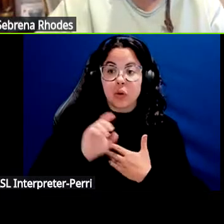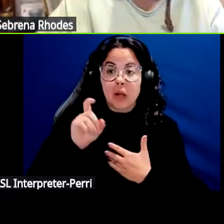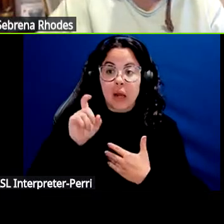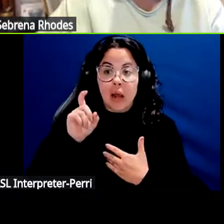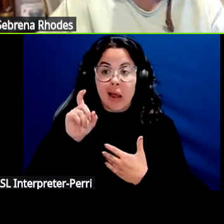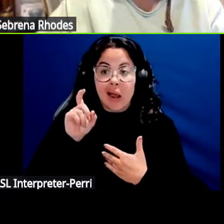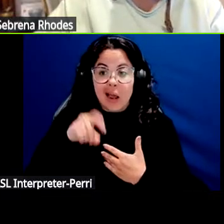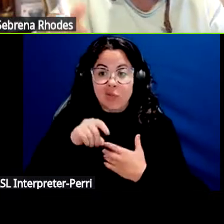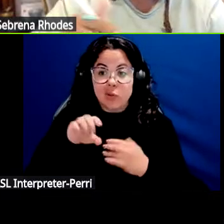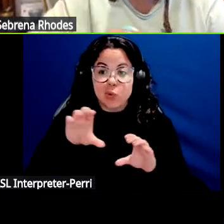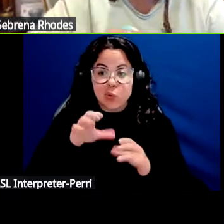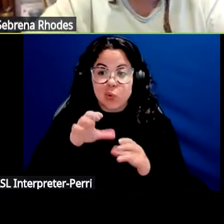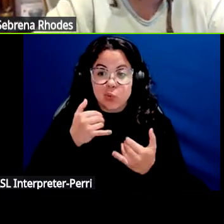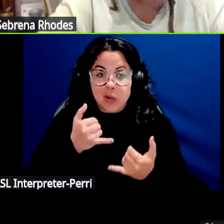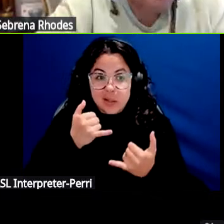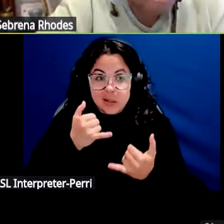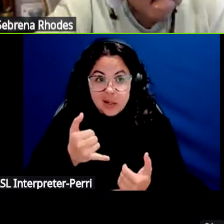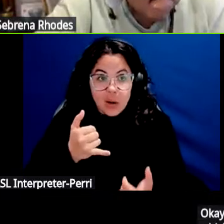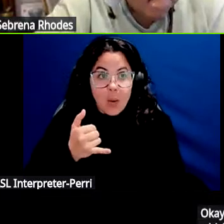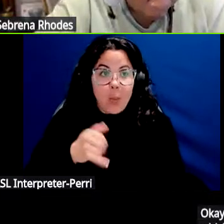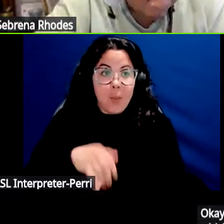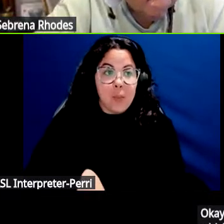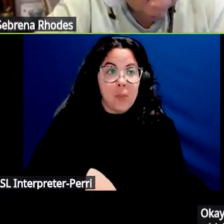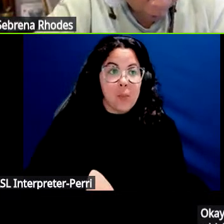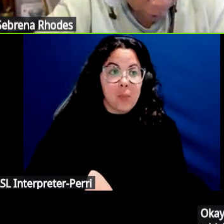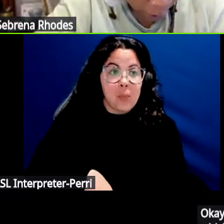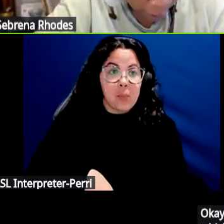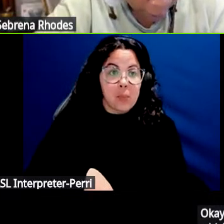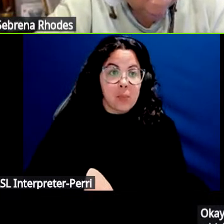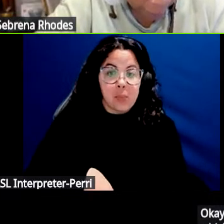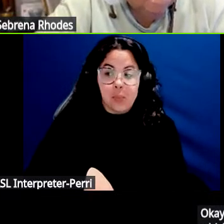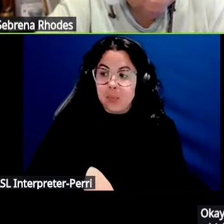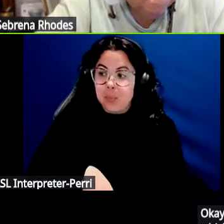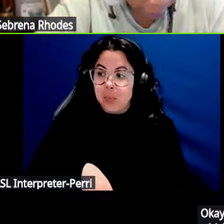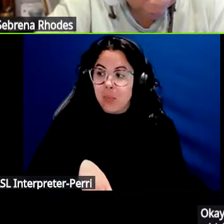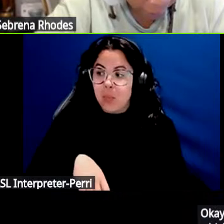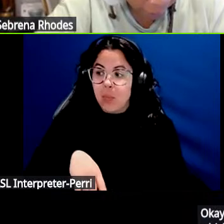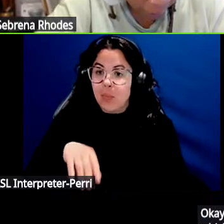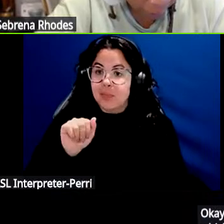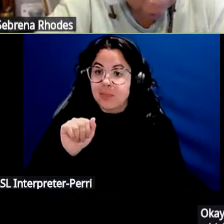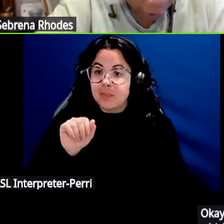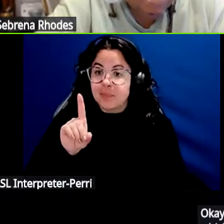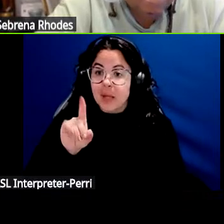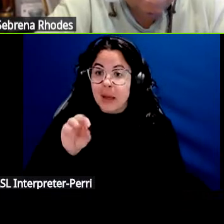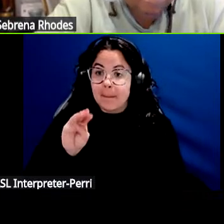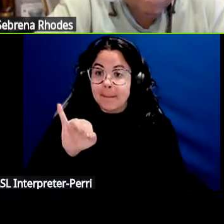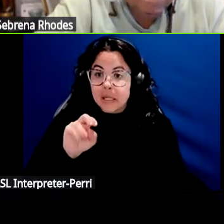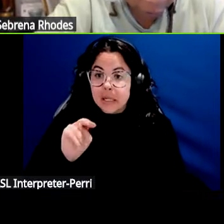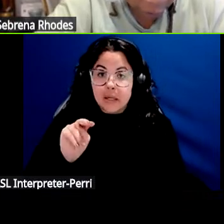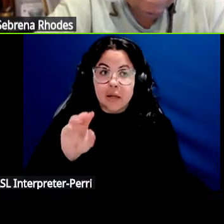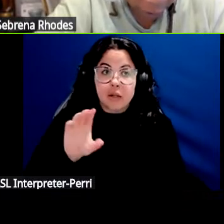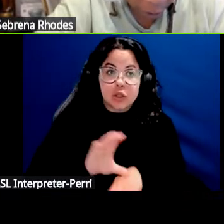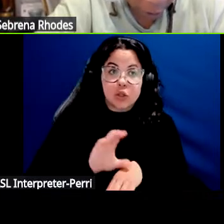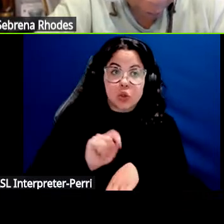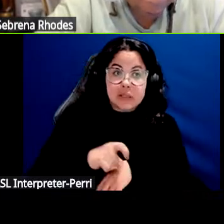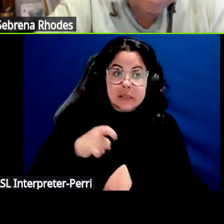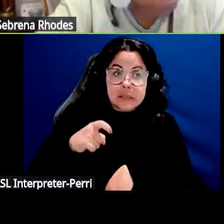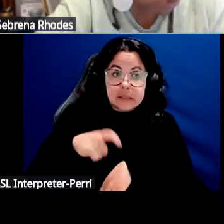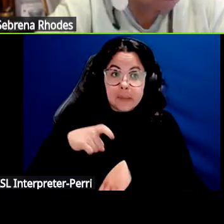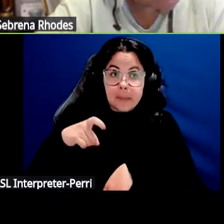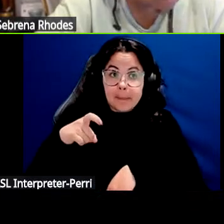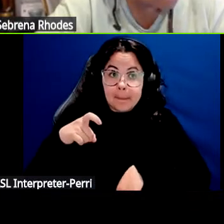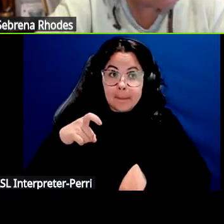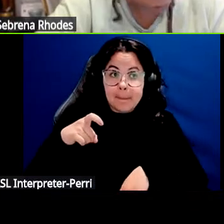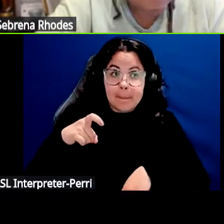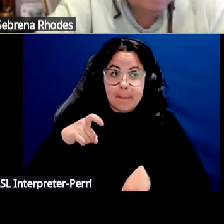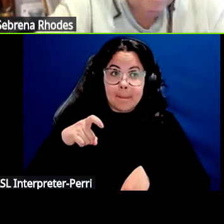tackle right now, which is the admin consultant timesheet is